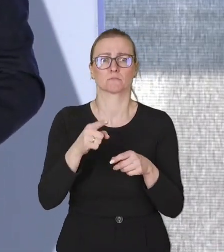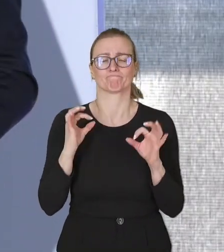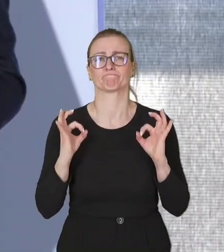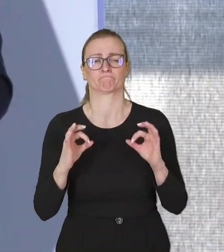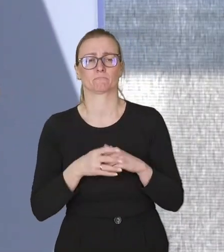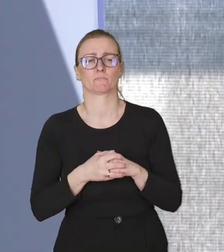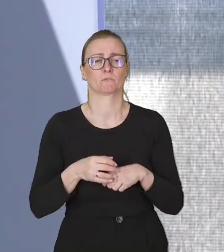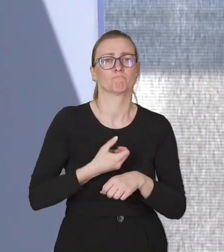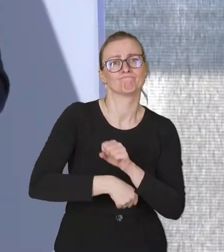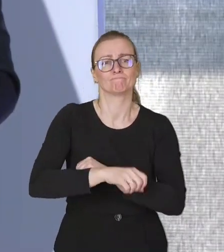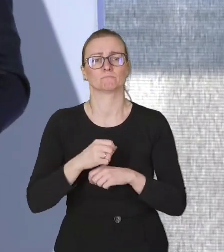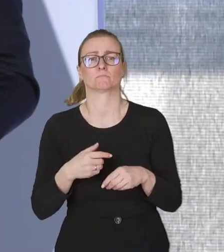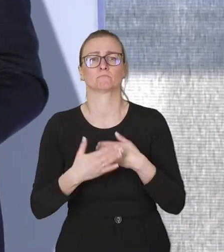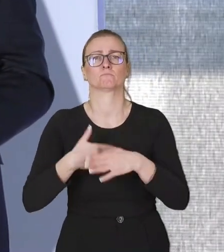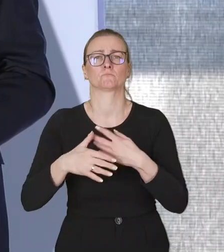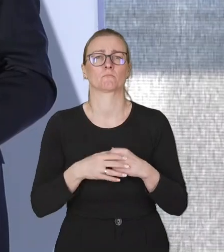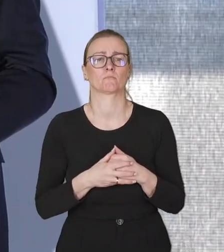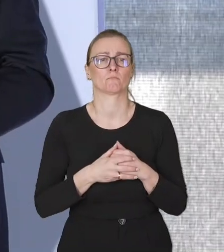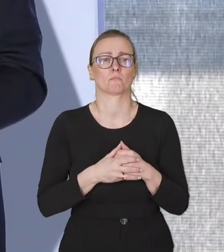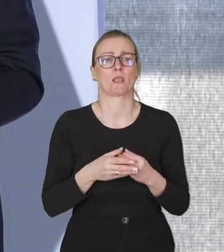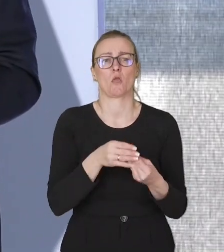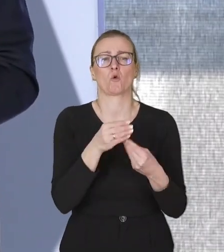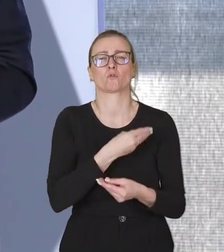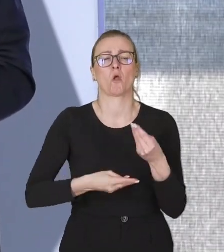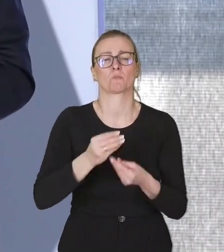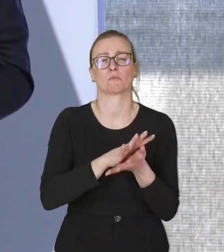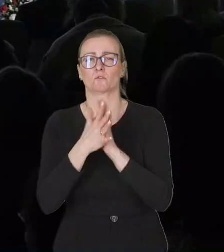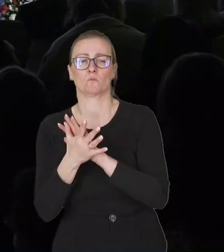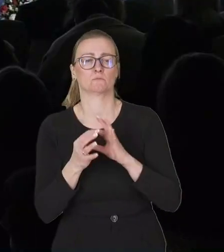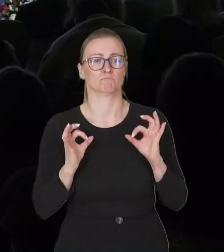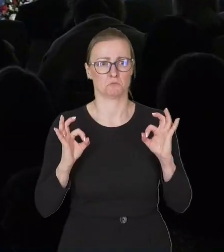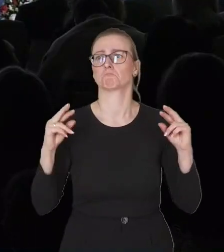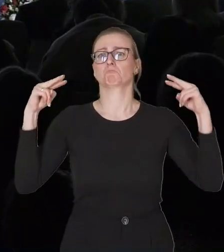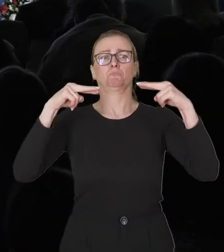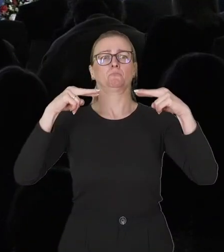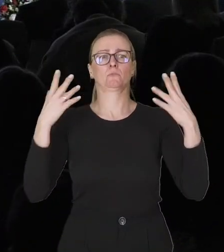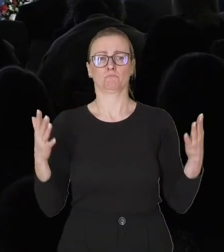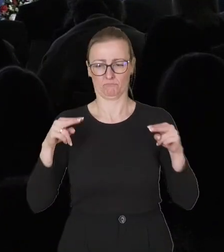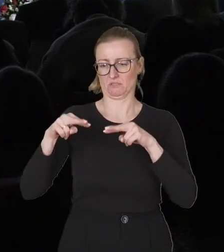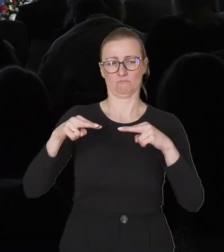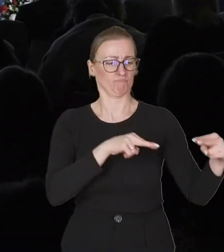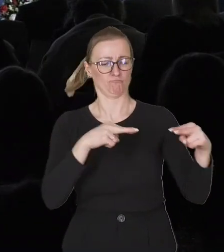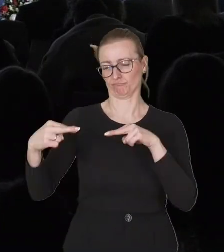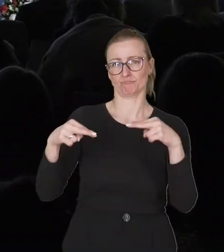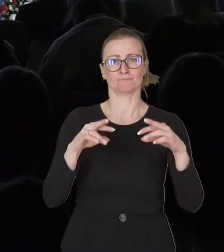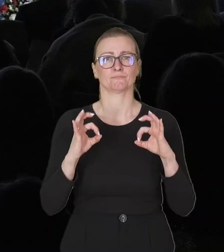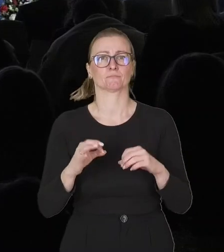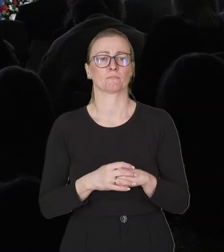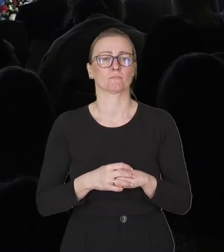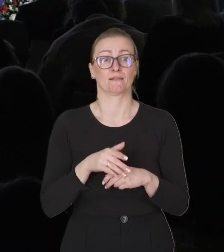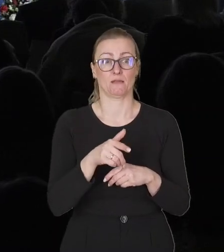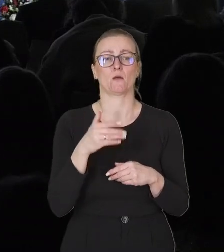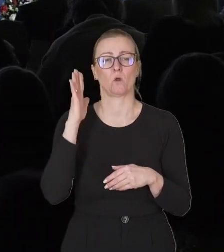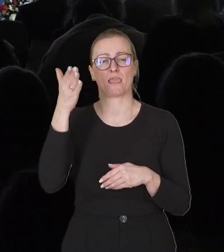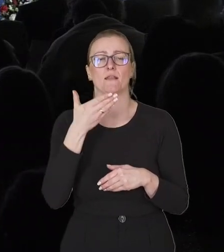challenges and contributes to its sovereignty and security. This is one of the topics I would like to build the discussion later